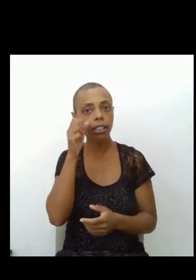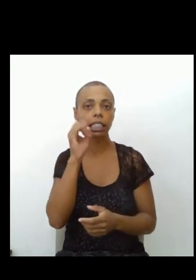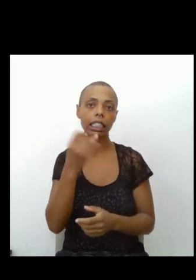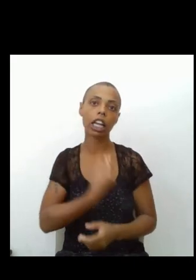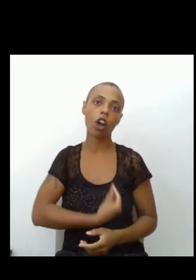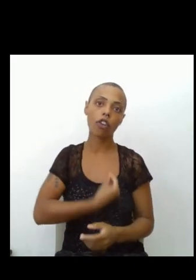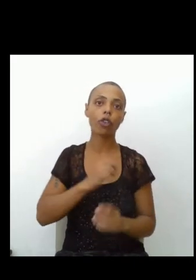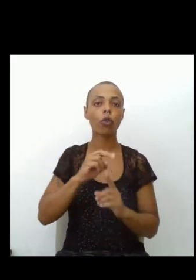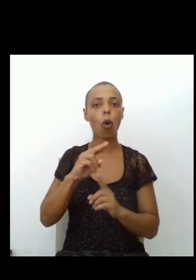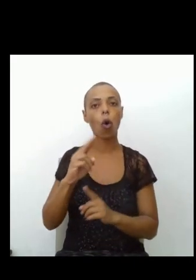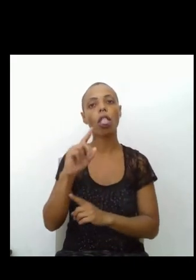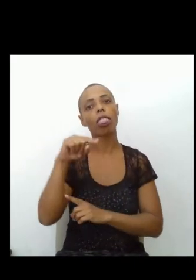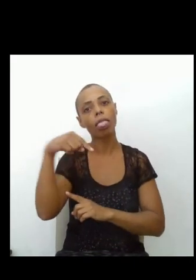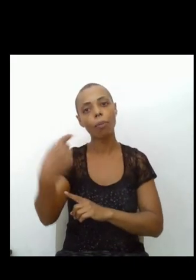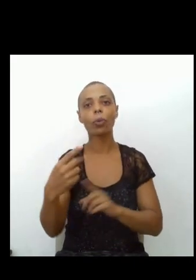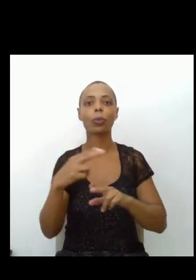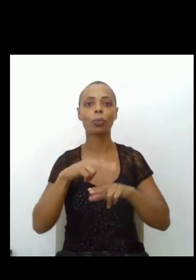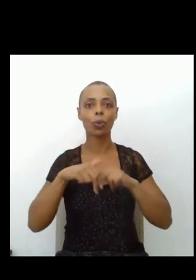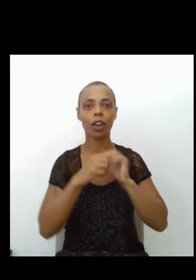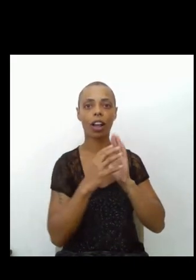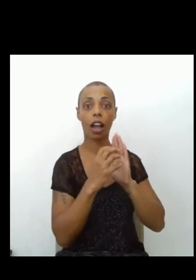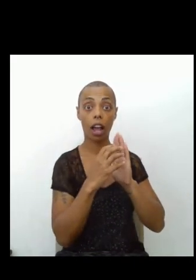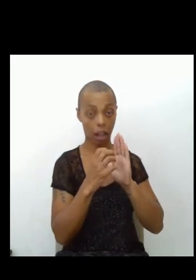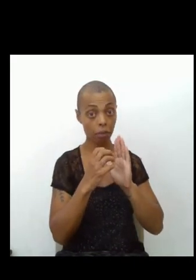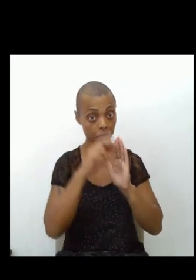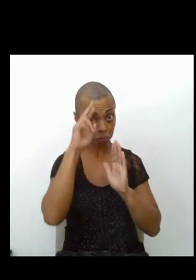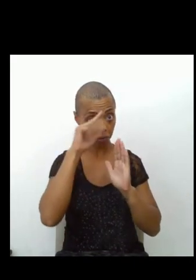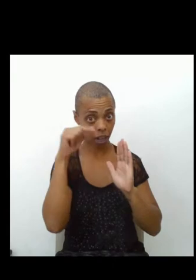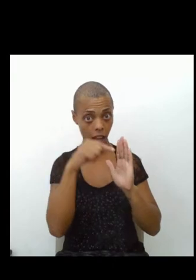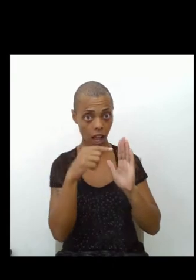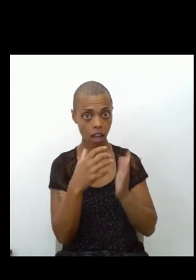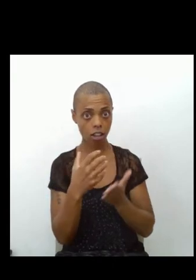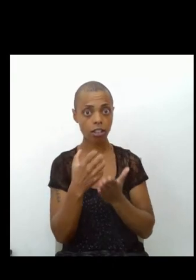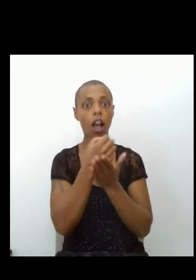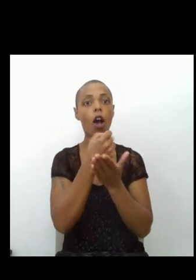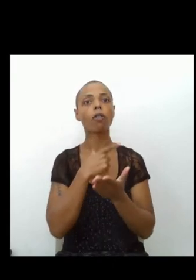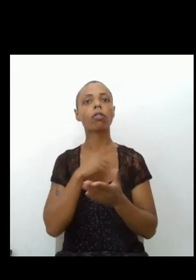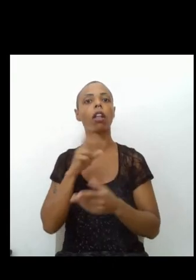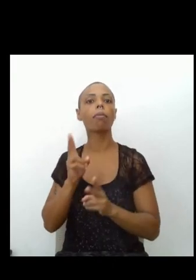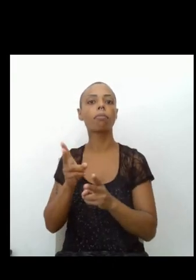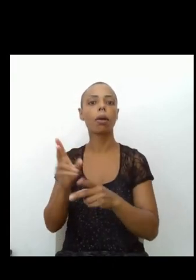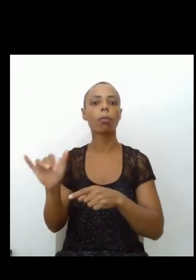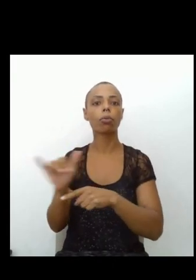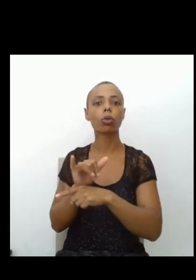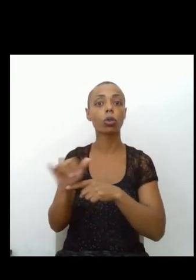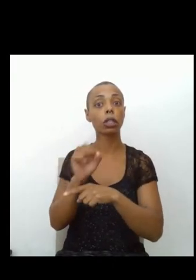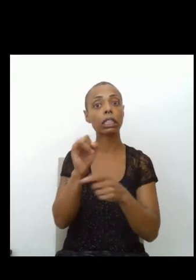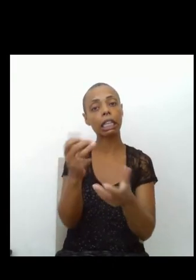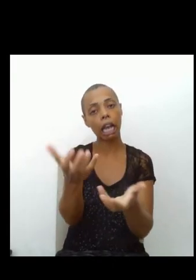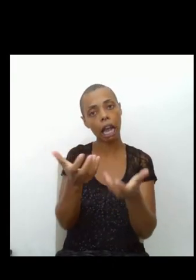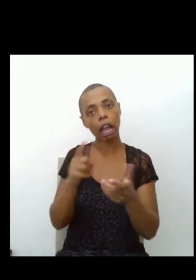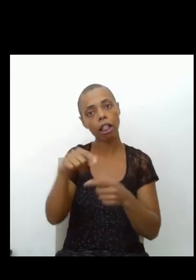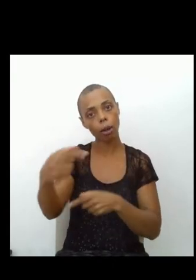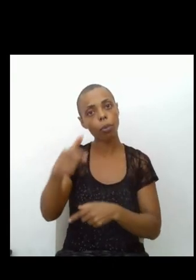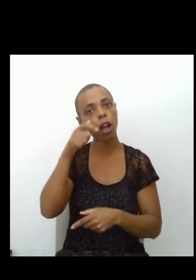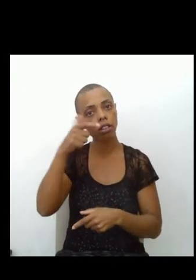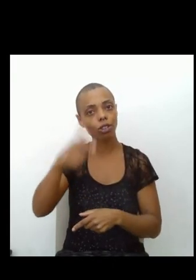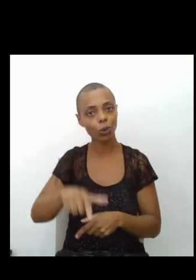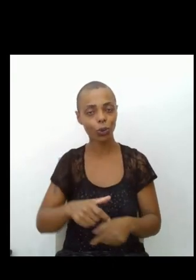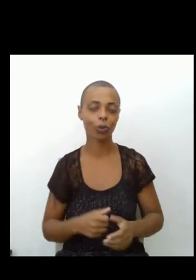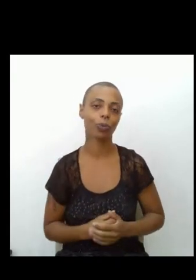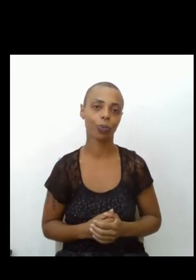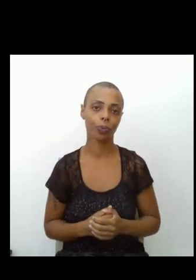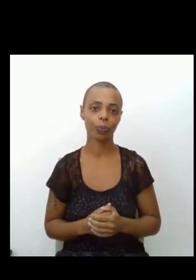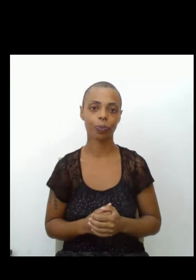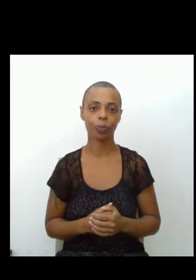welcome if you are watching us online and the replay will be available on our YouTube channel